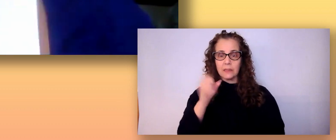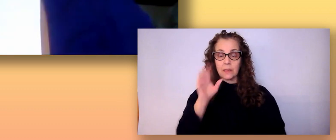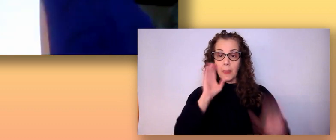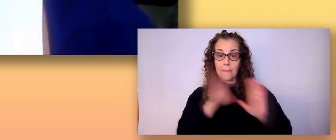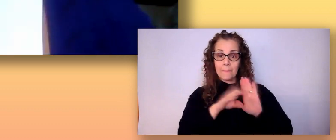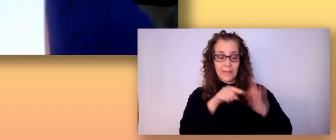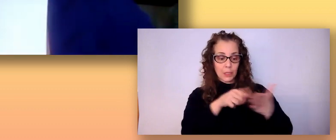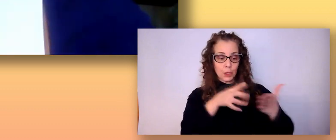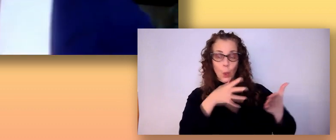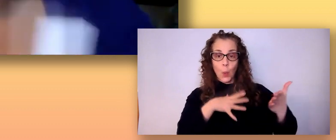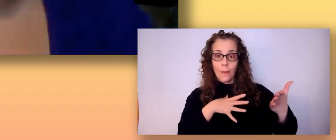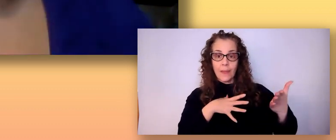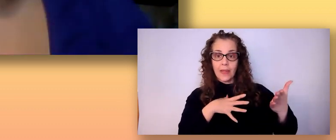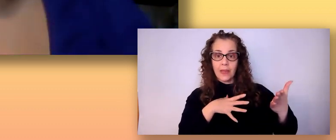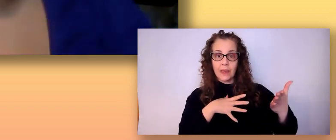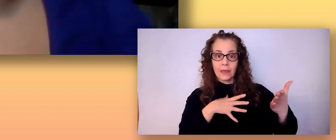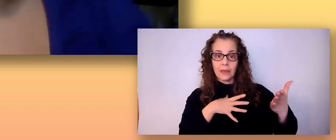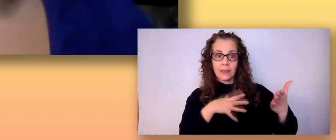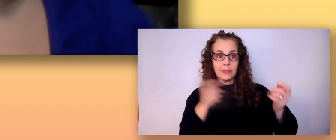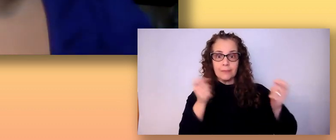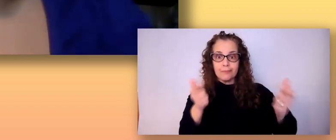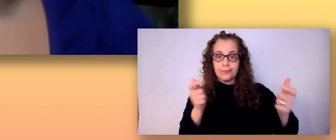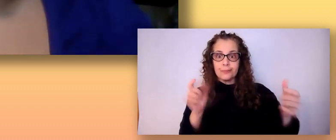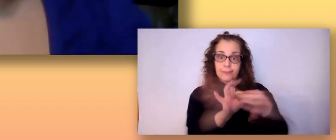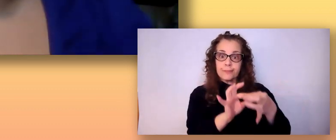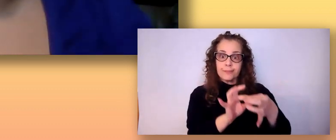gonna suddenly come back to you.